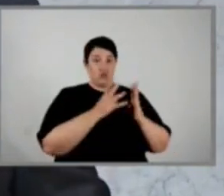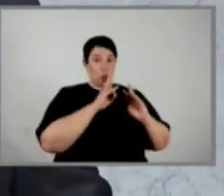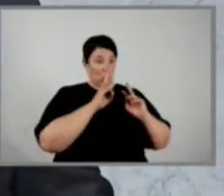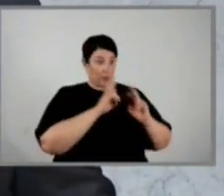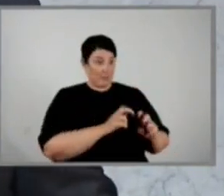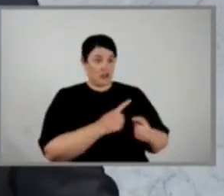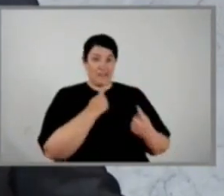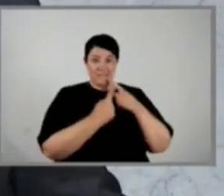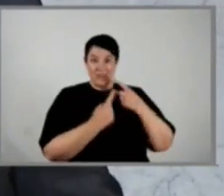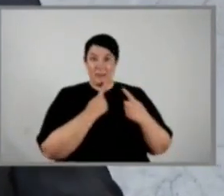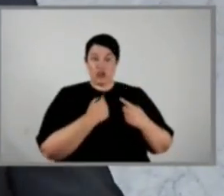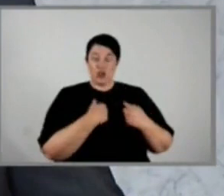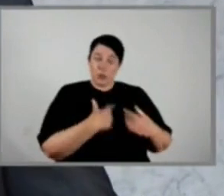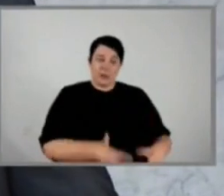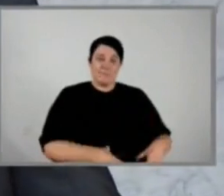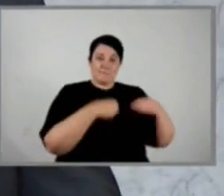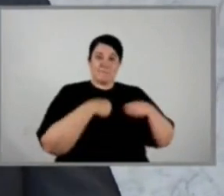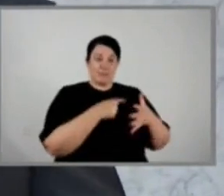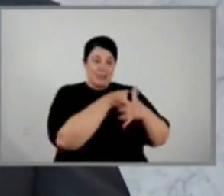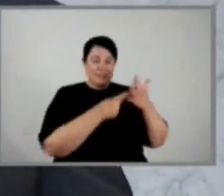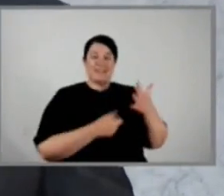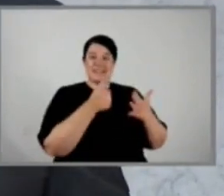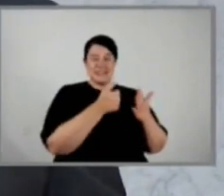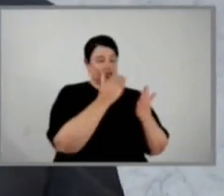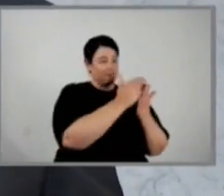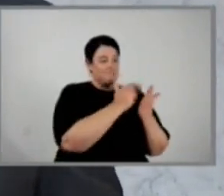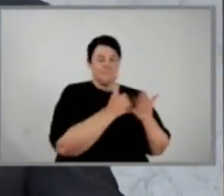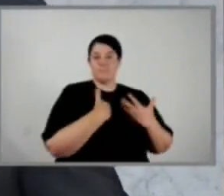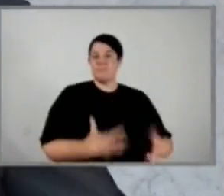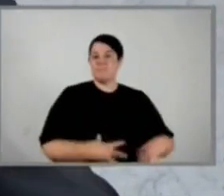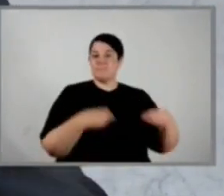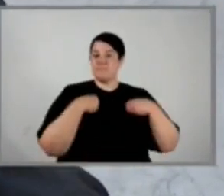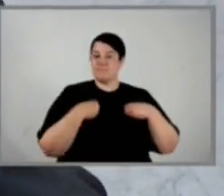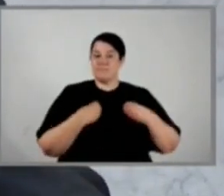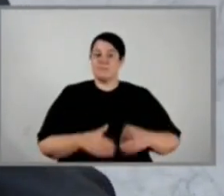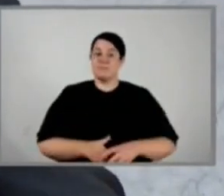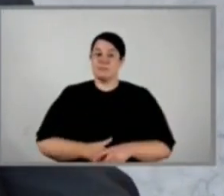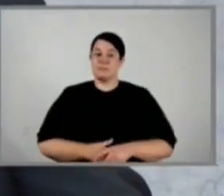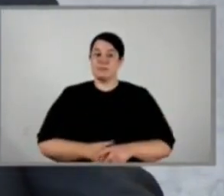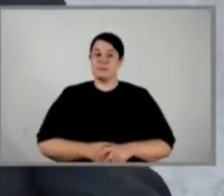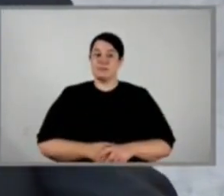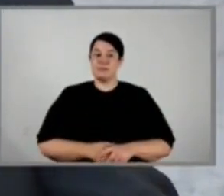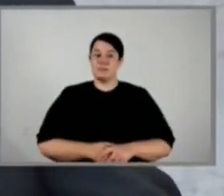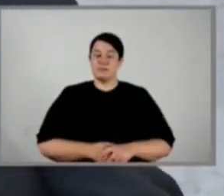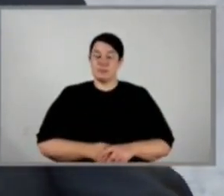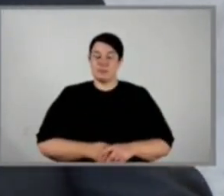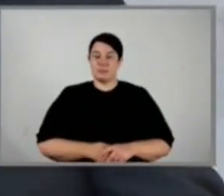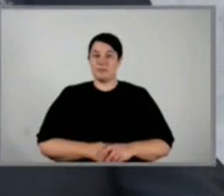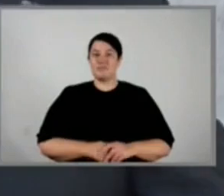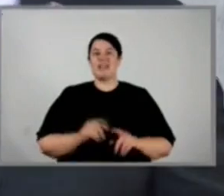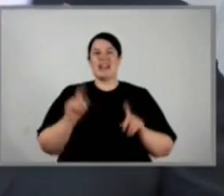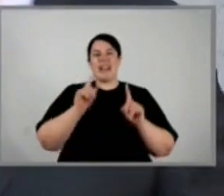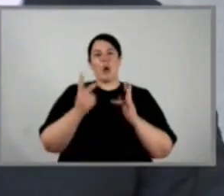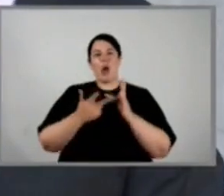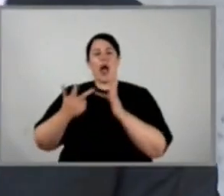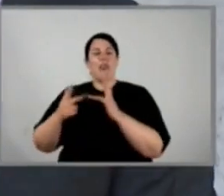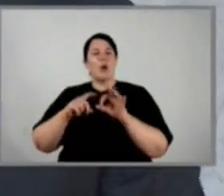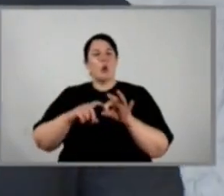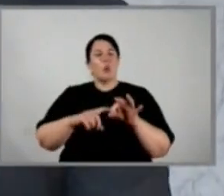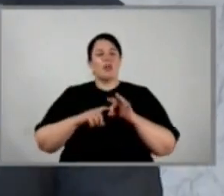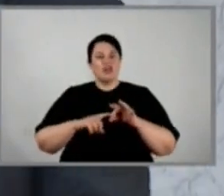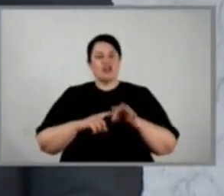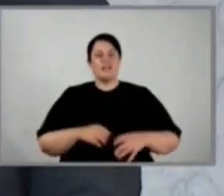by the government. Yes. I think we've moved on from National Cabinet. Thanks, Prime Minister. Yesterday you said that you were shocked and appalled by the